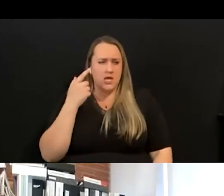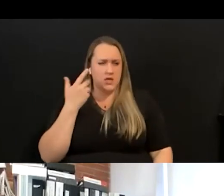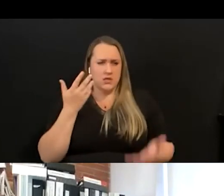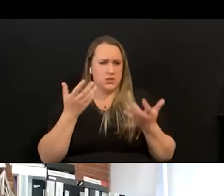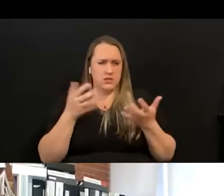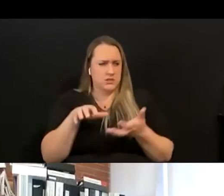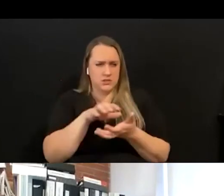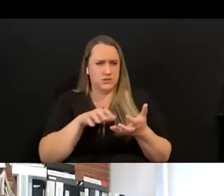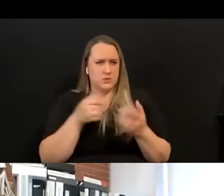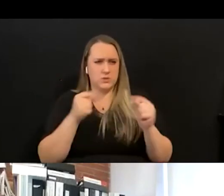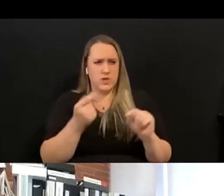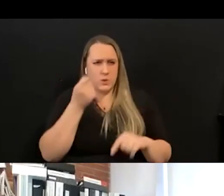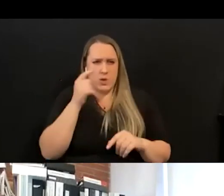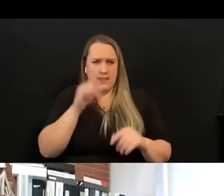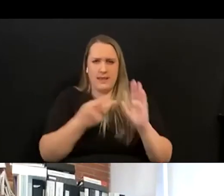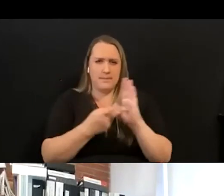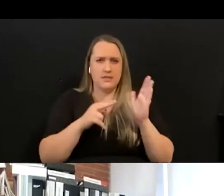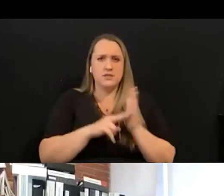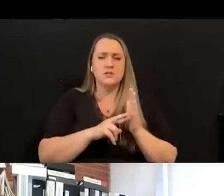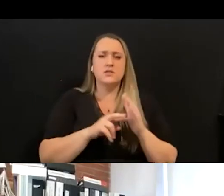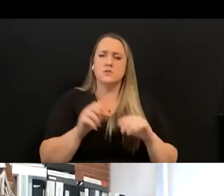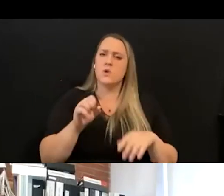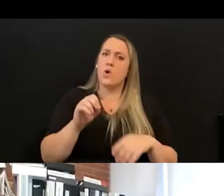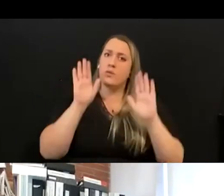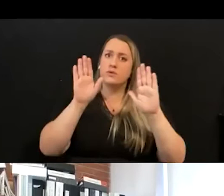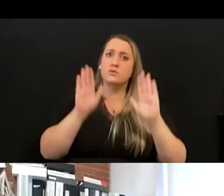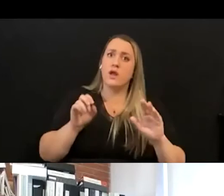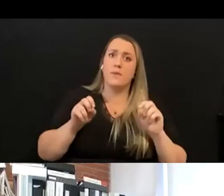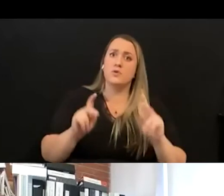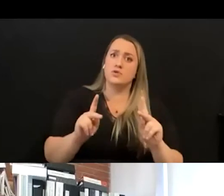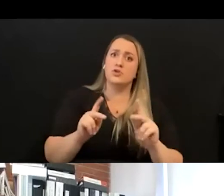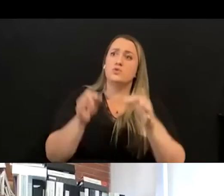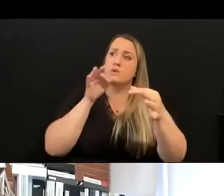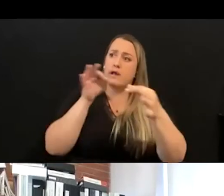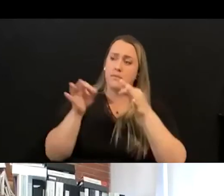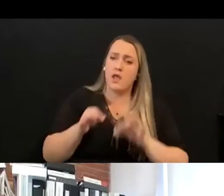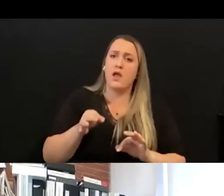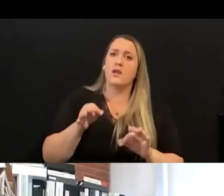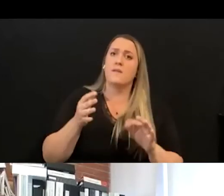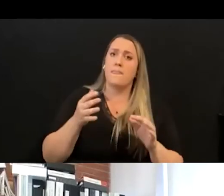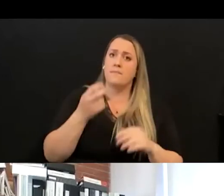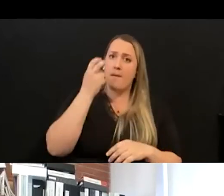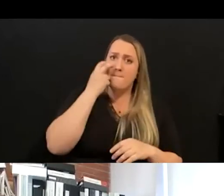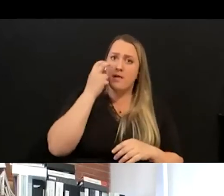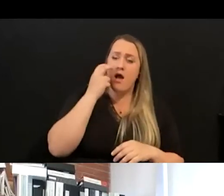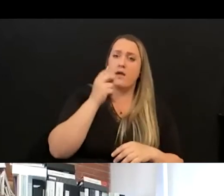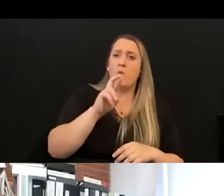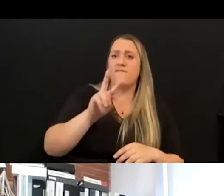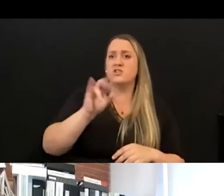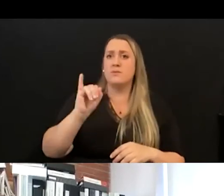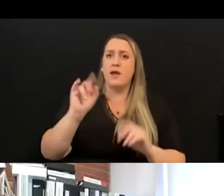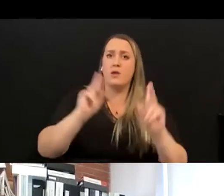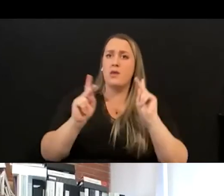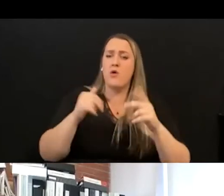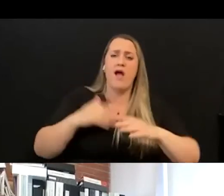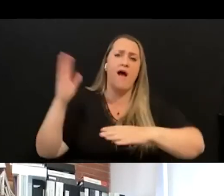to understand what it means. And so it was a great opportunity to explain that blind and visually impaired people have a whole range